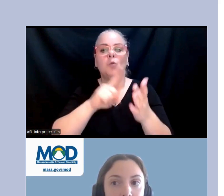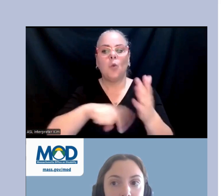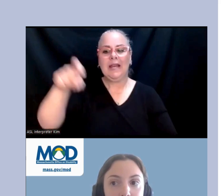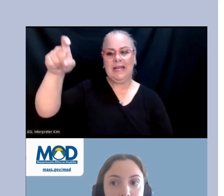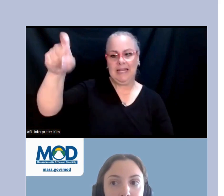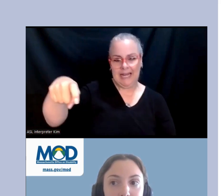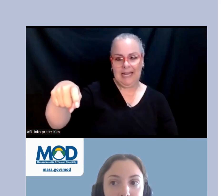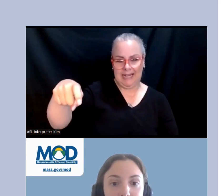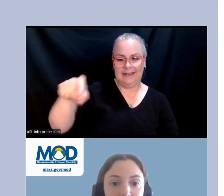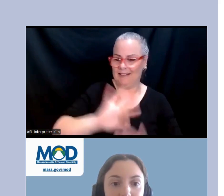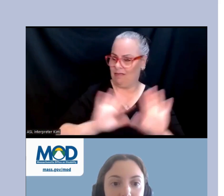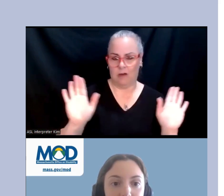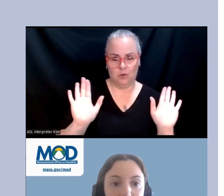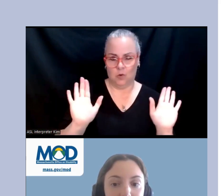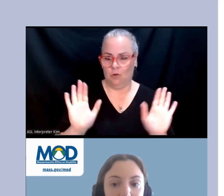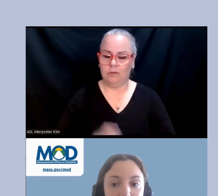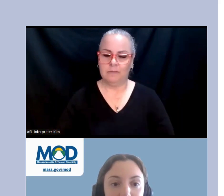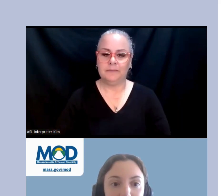his request.